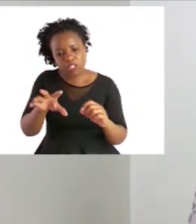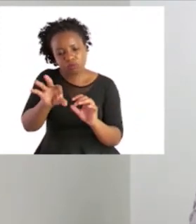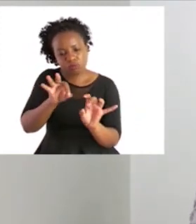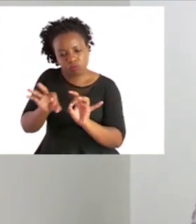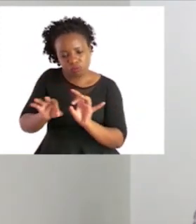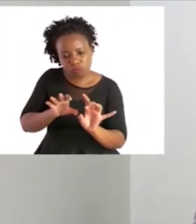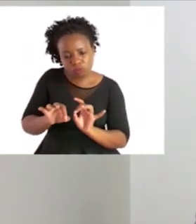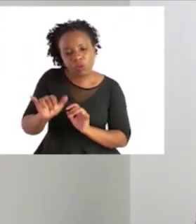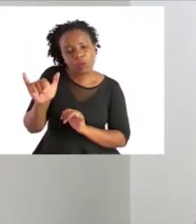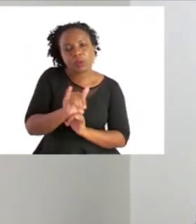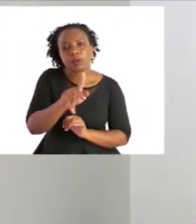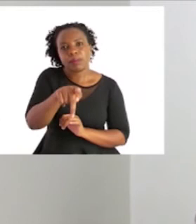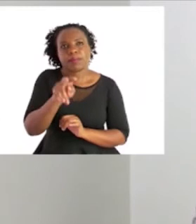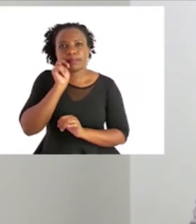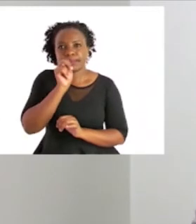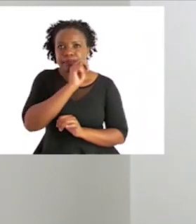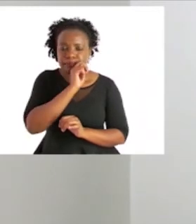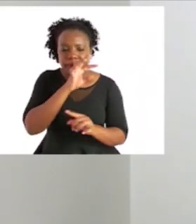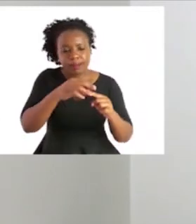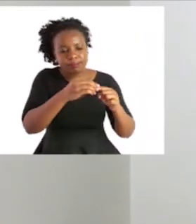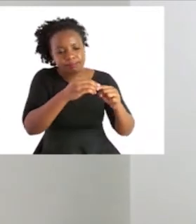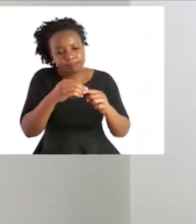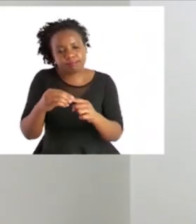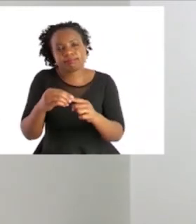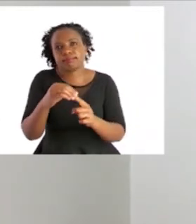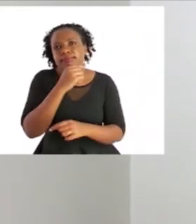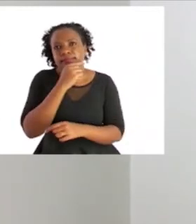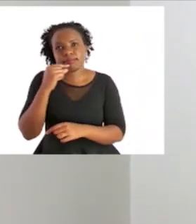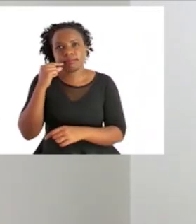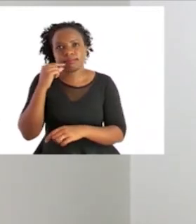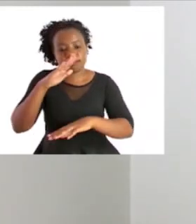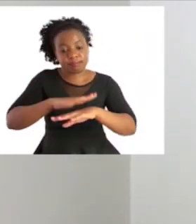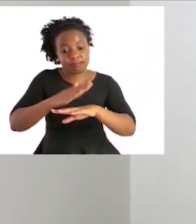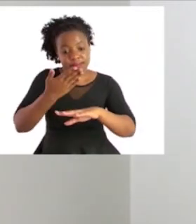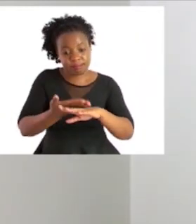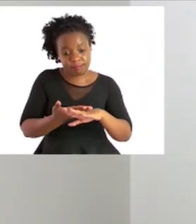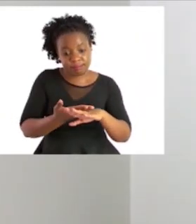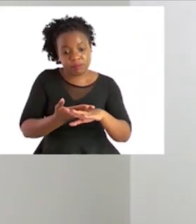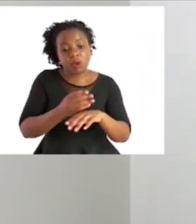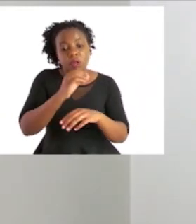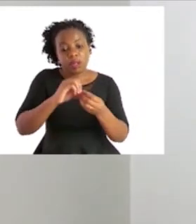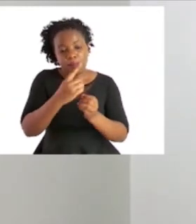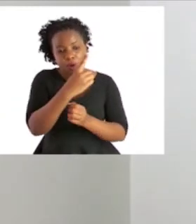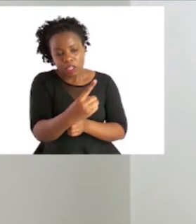which means specific names. For example, I will do number 1 and 2 for